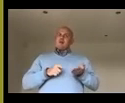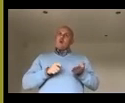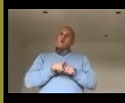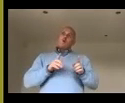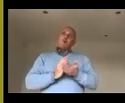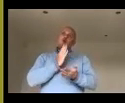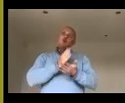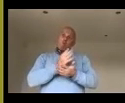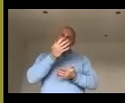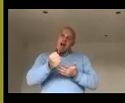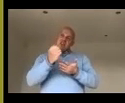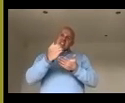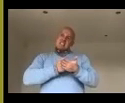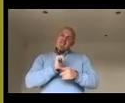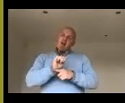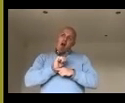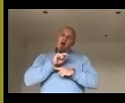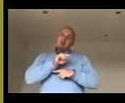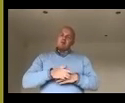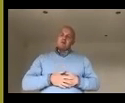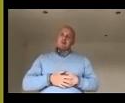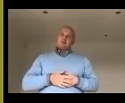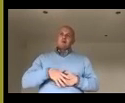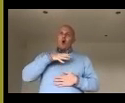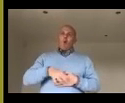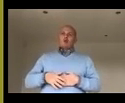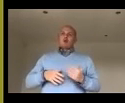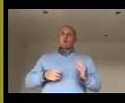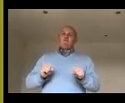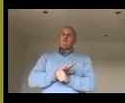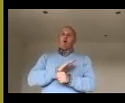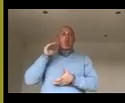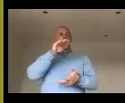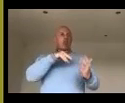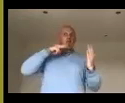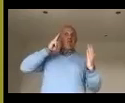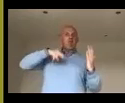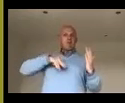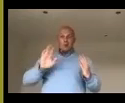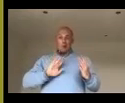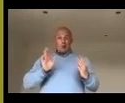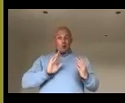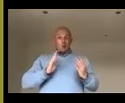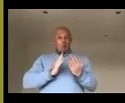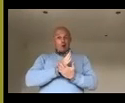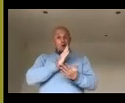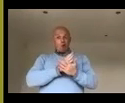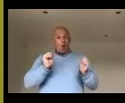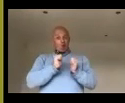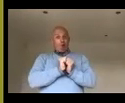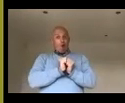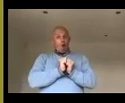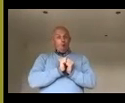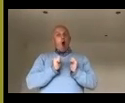place. We don't ask to see them, but we do ask you to confirm that you're working safely and appropriately with people.